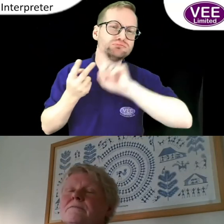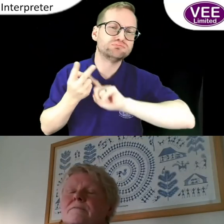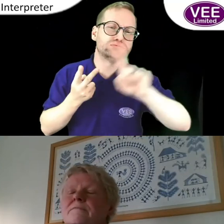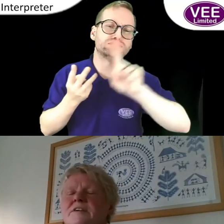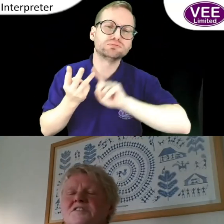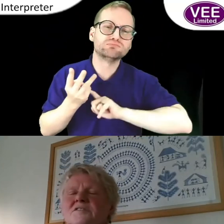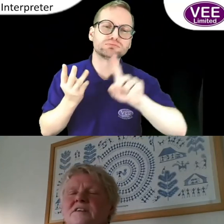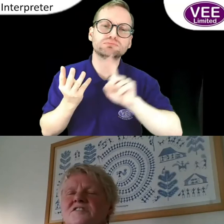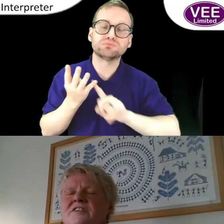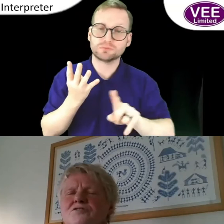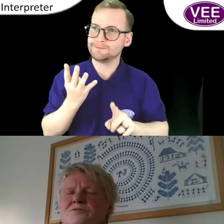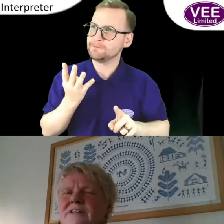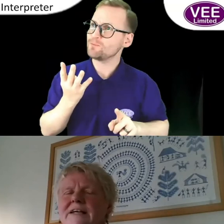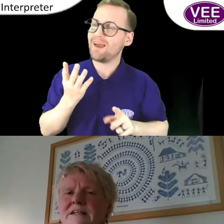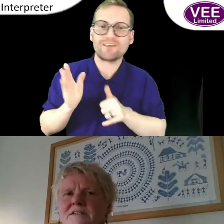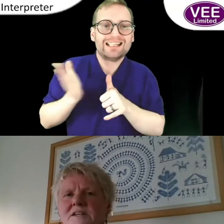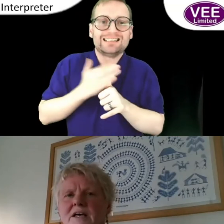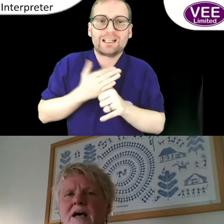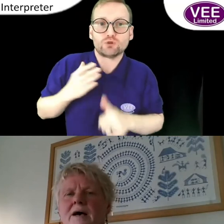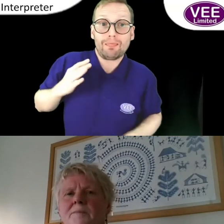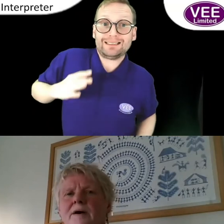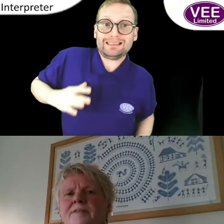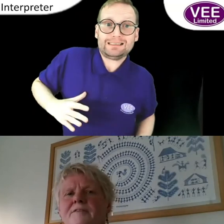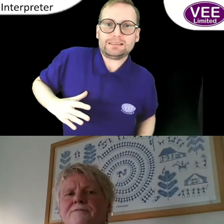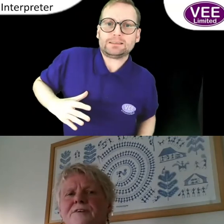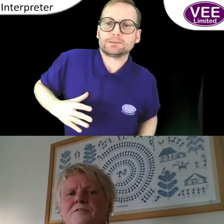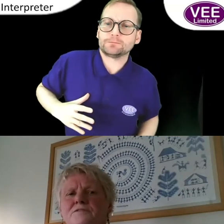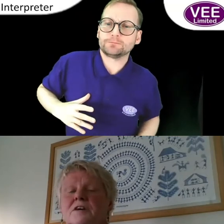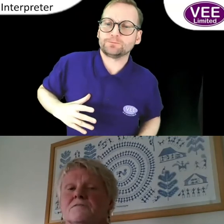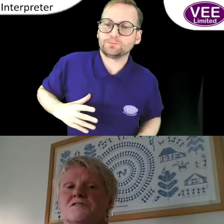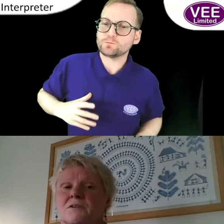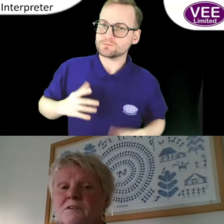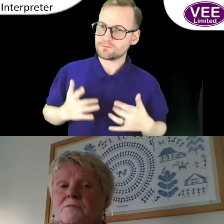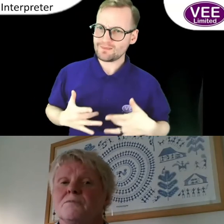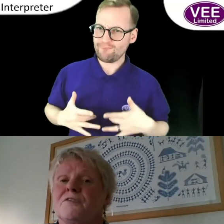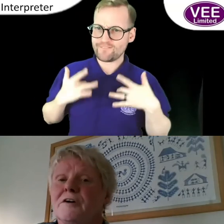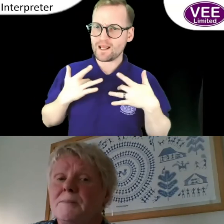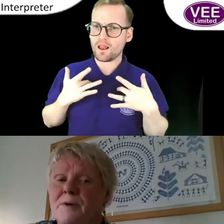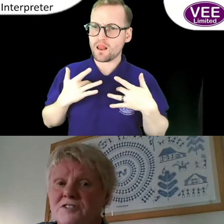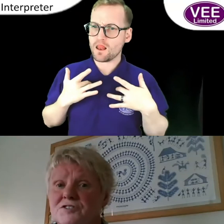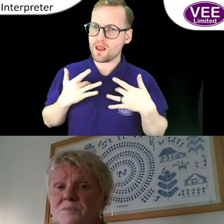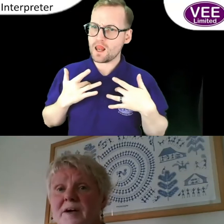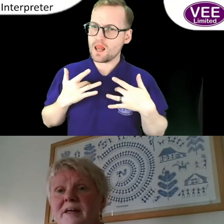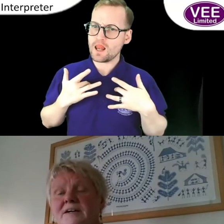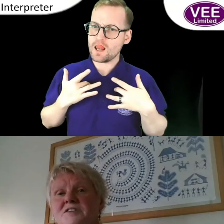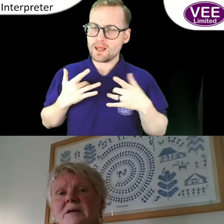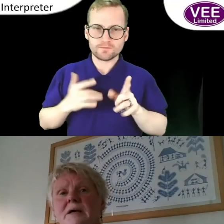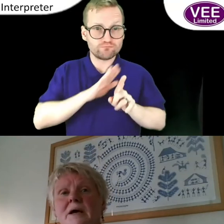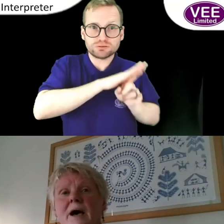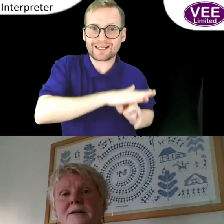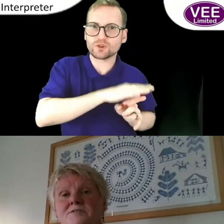of essential needs, and they feel themselves, you know, very pressured by